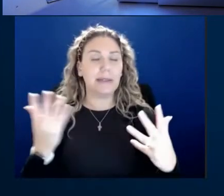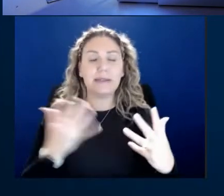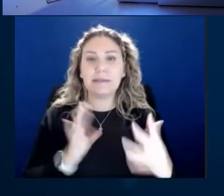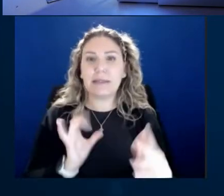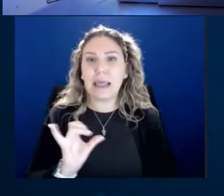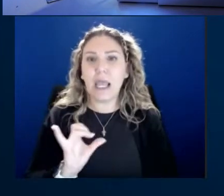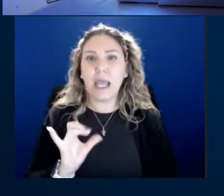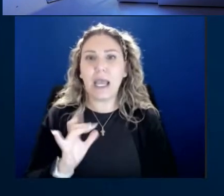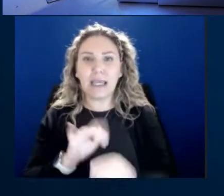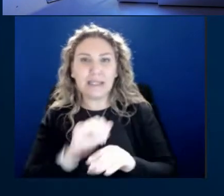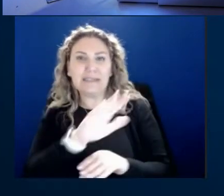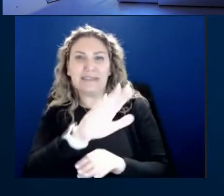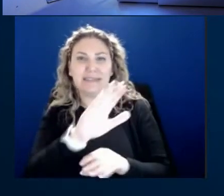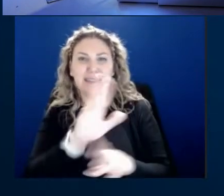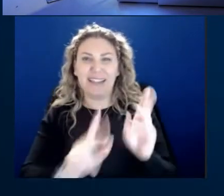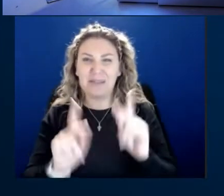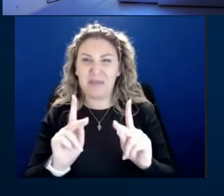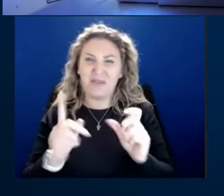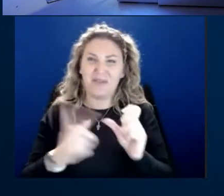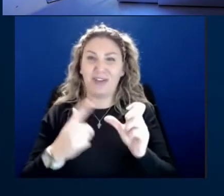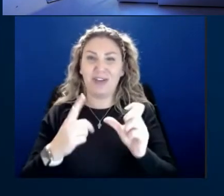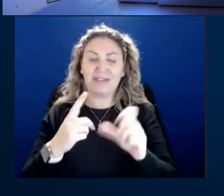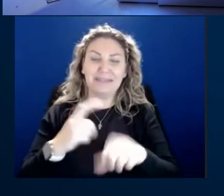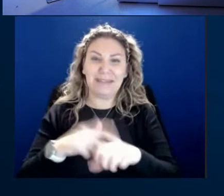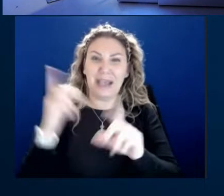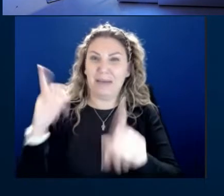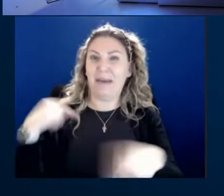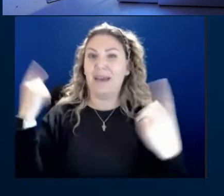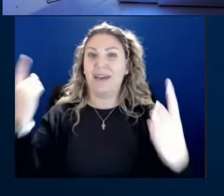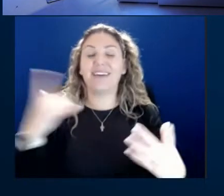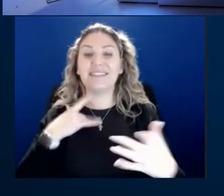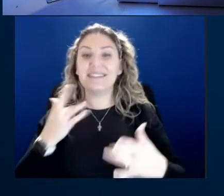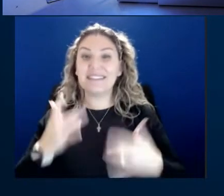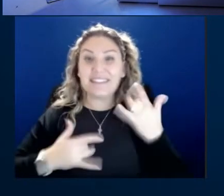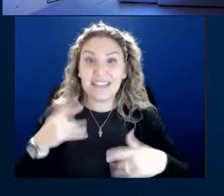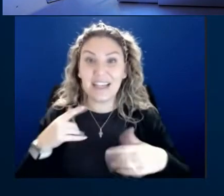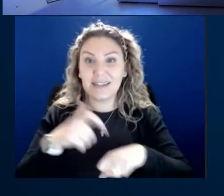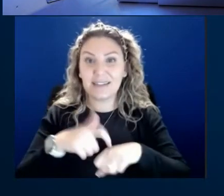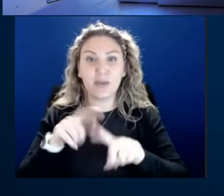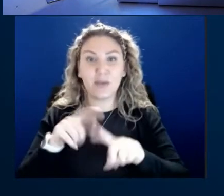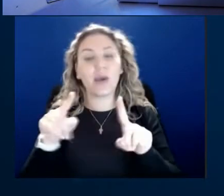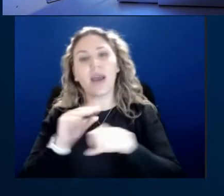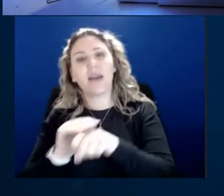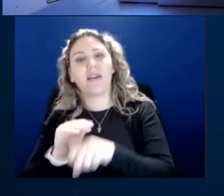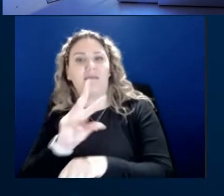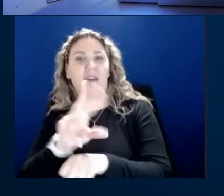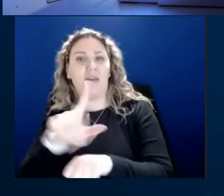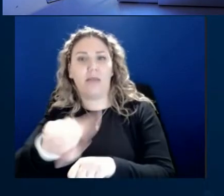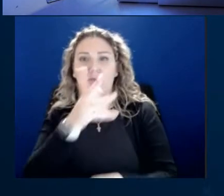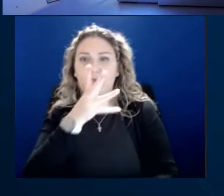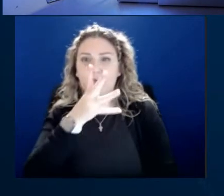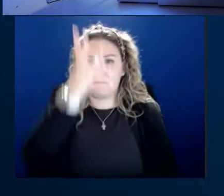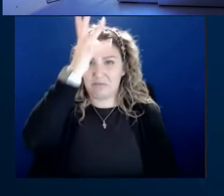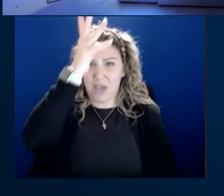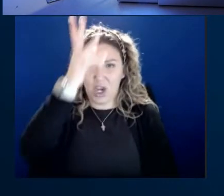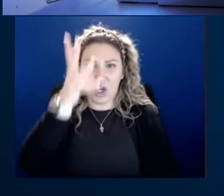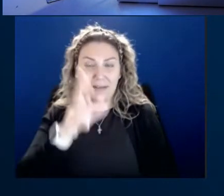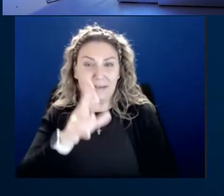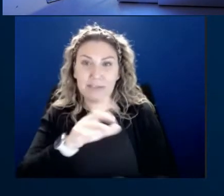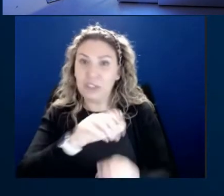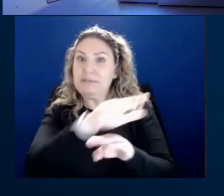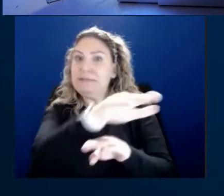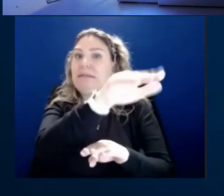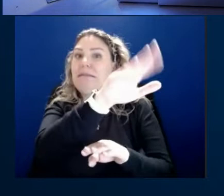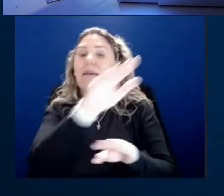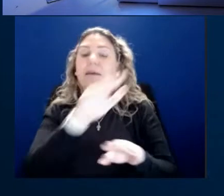for the first time ever? I mean, it's such an exciting time, but what advice do you have for those parents sending their kid off into the world? I've